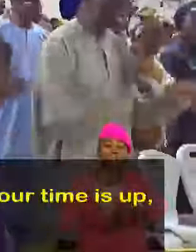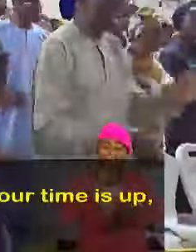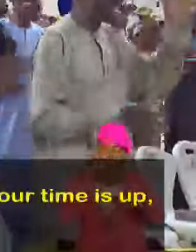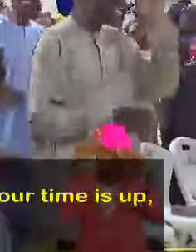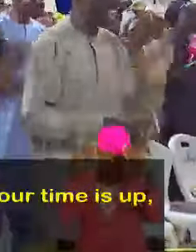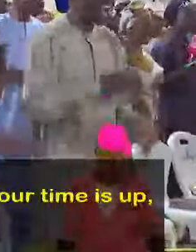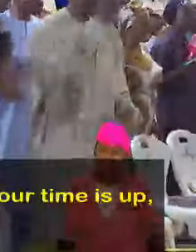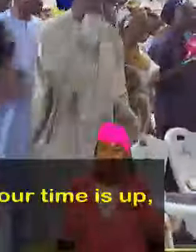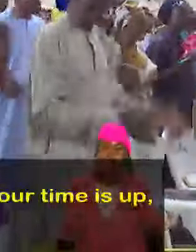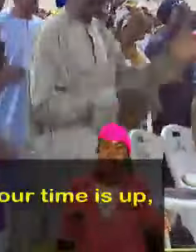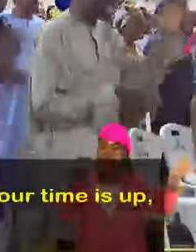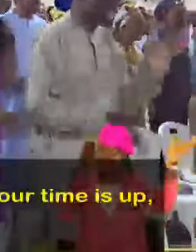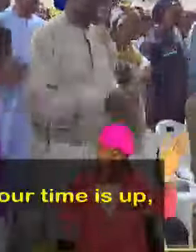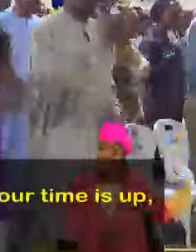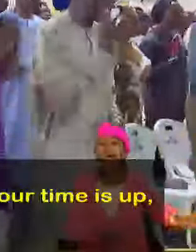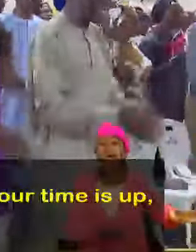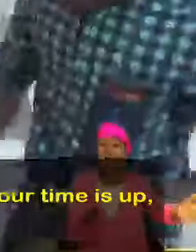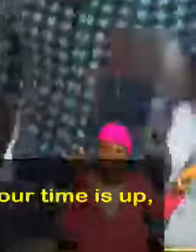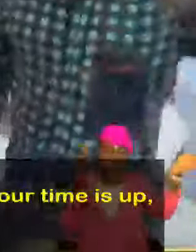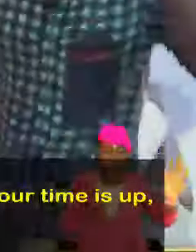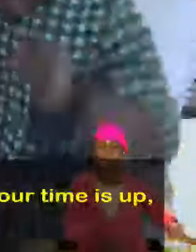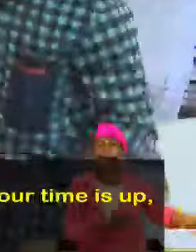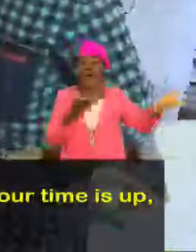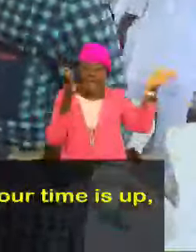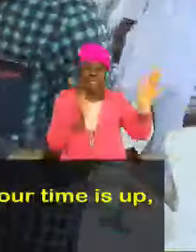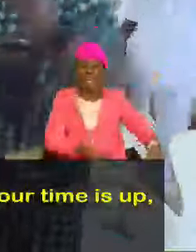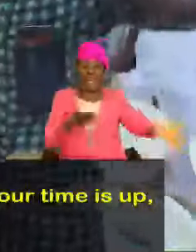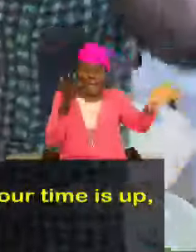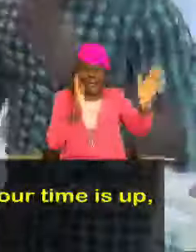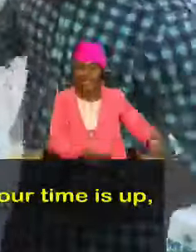up die in the name of